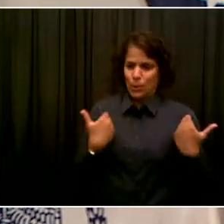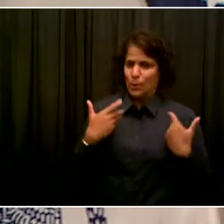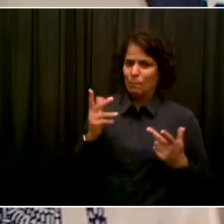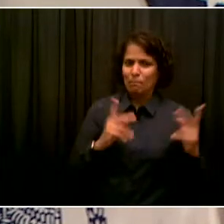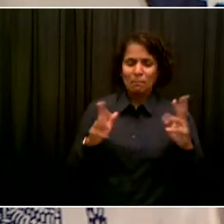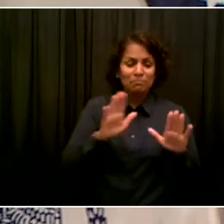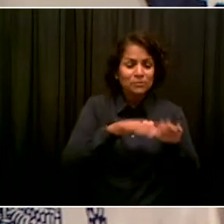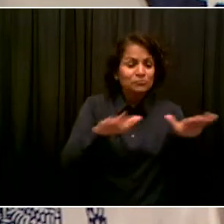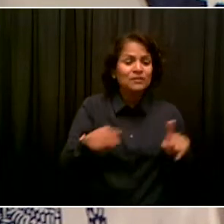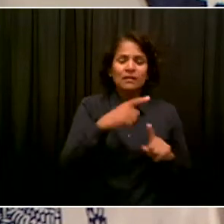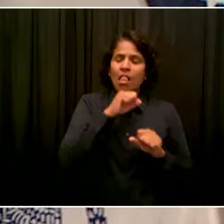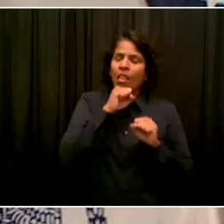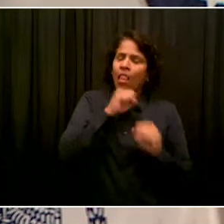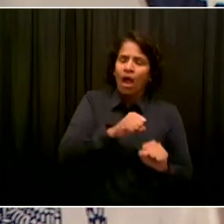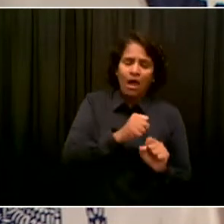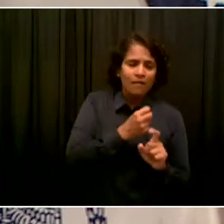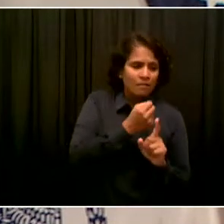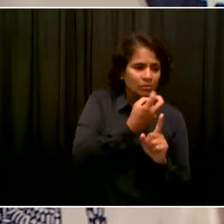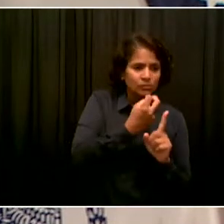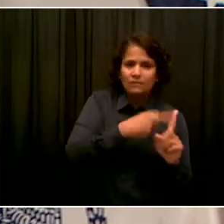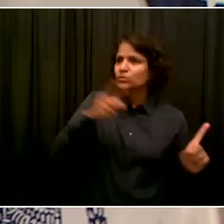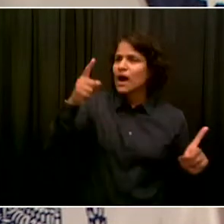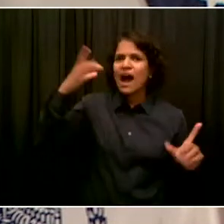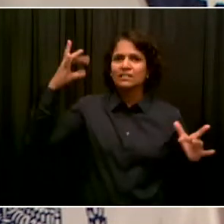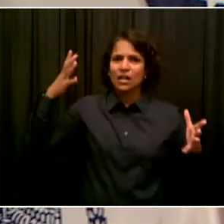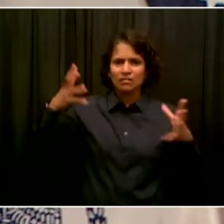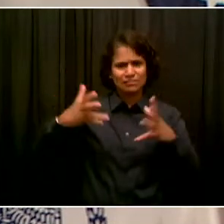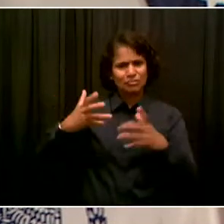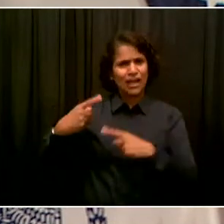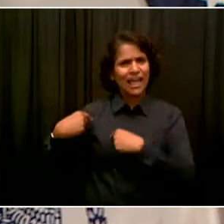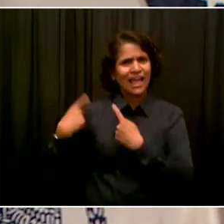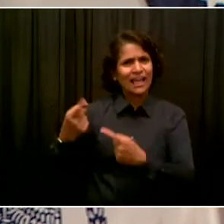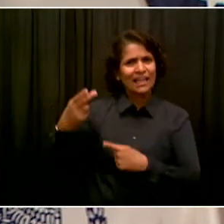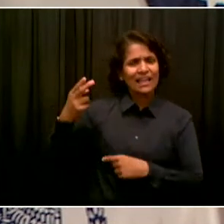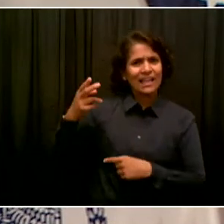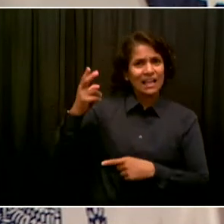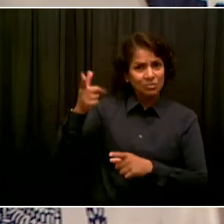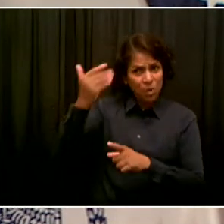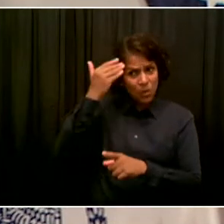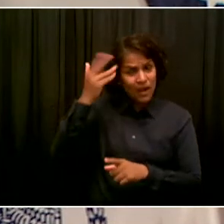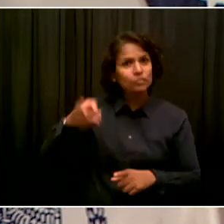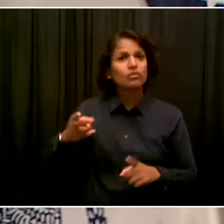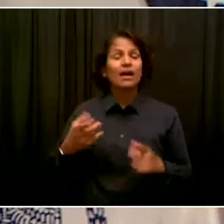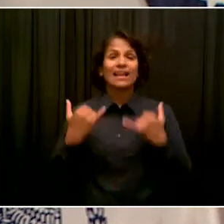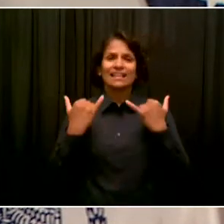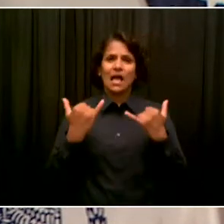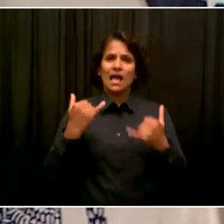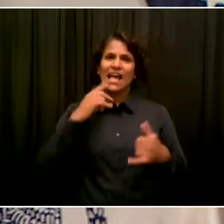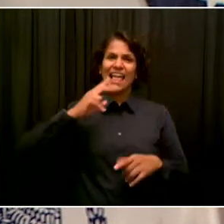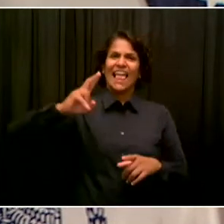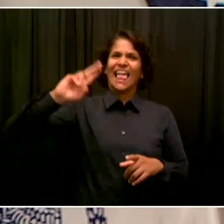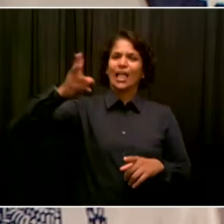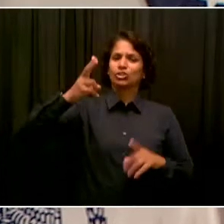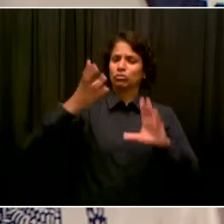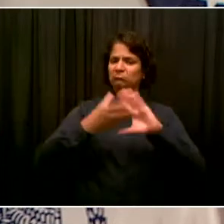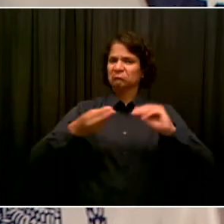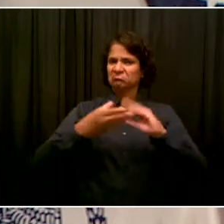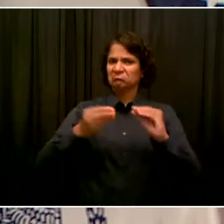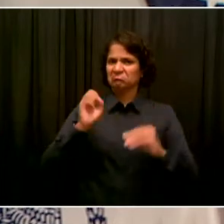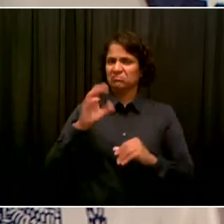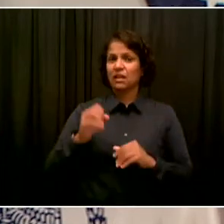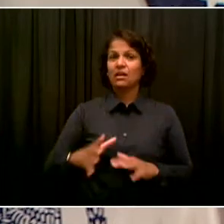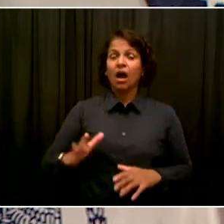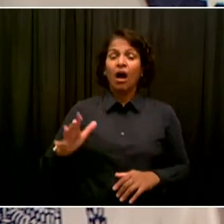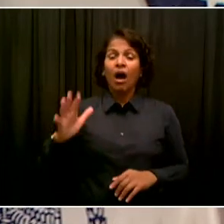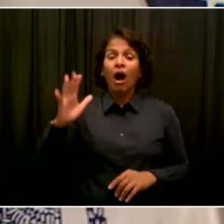might. So I want to give a little history lesson, a little story going back long, long ago in the misty